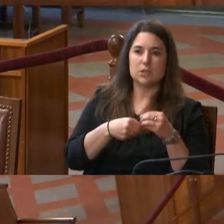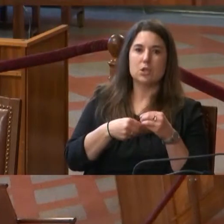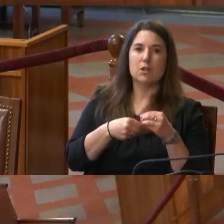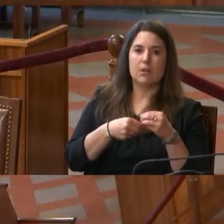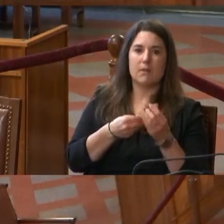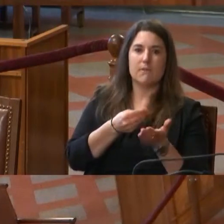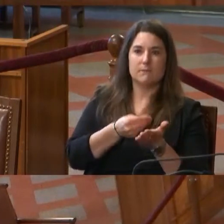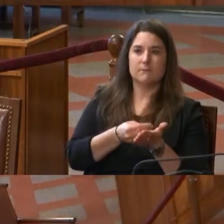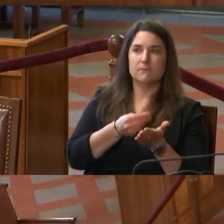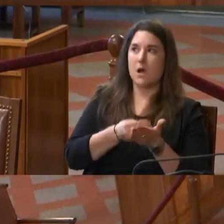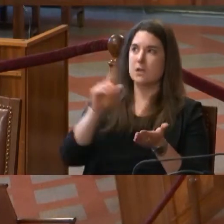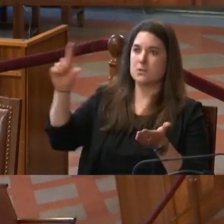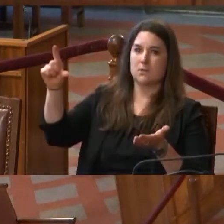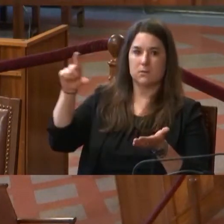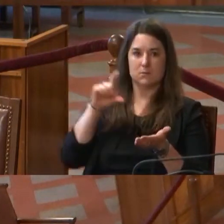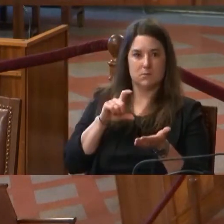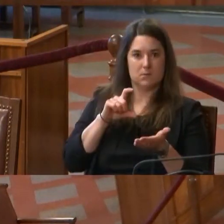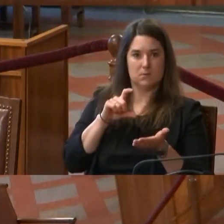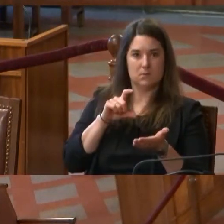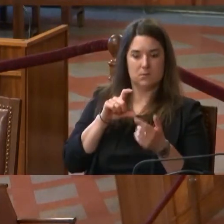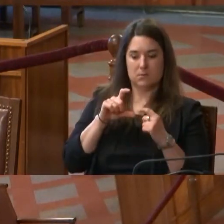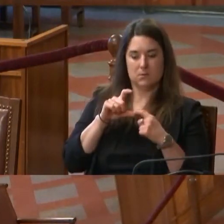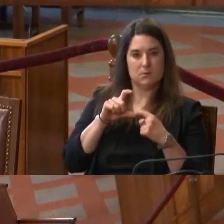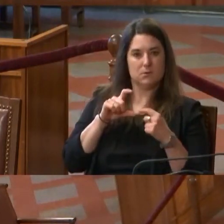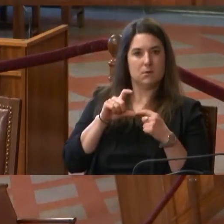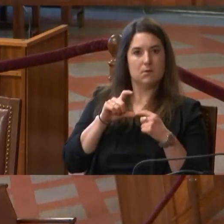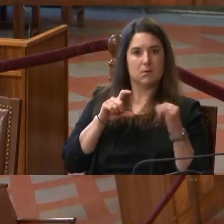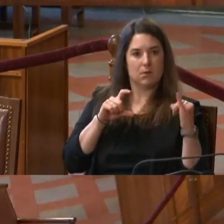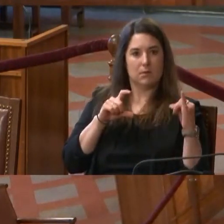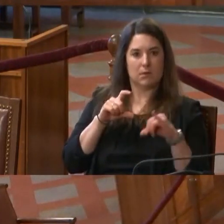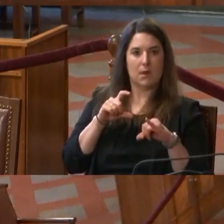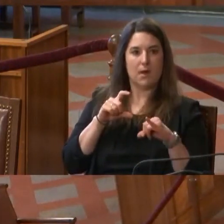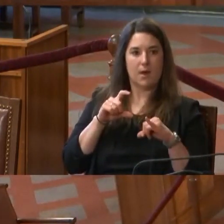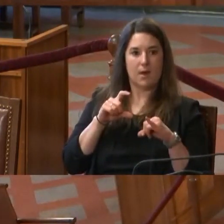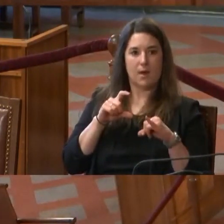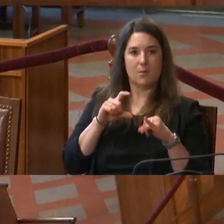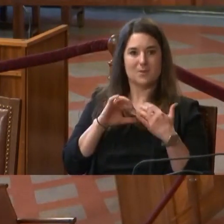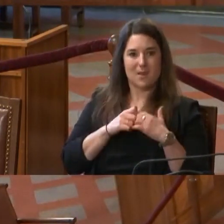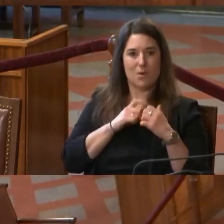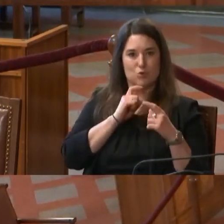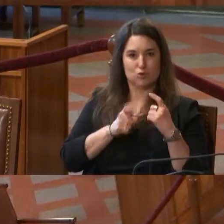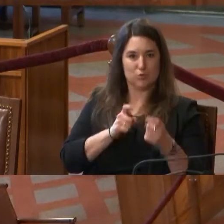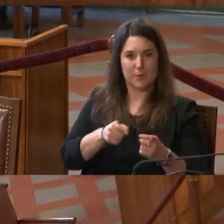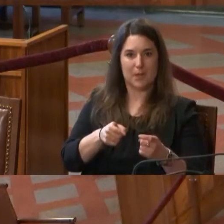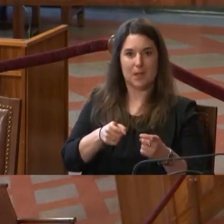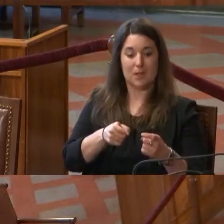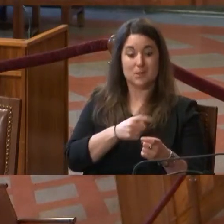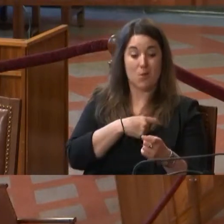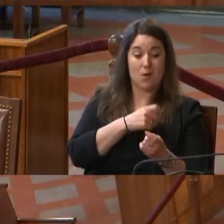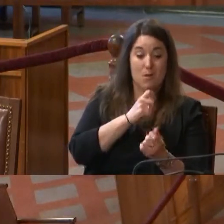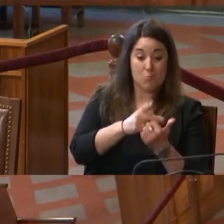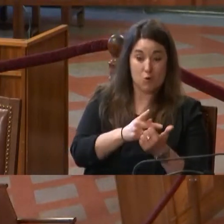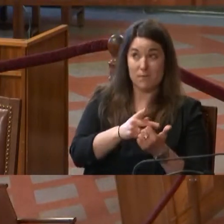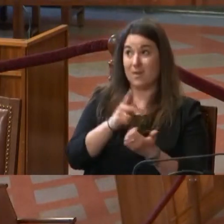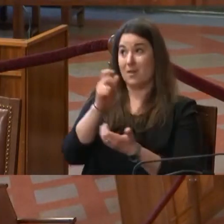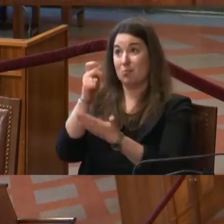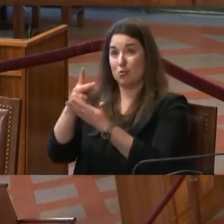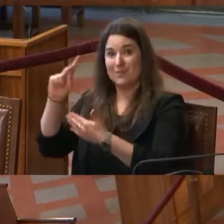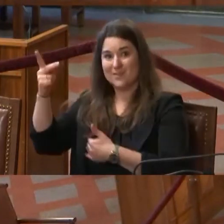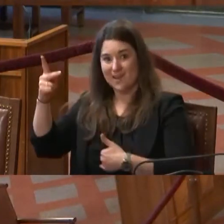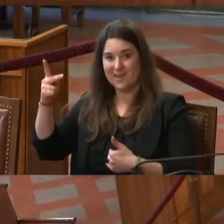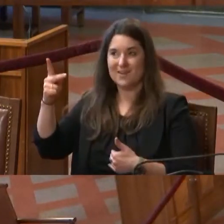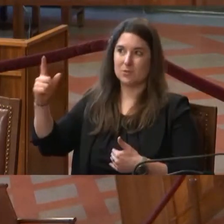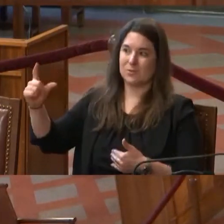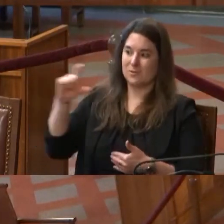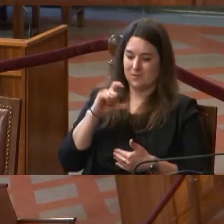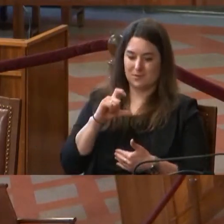funds that came to us, and these were the routes that it was distributed. You can see before you where